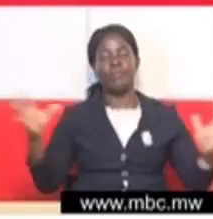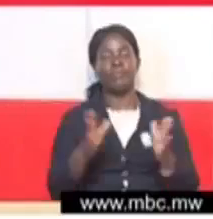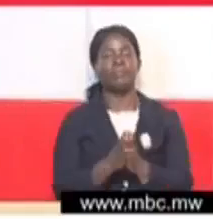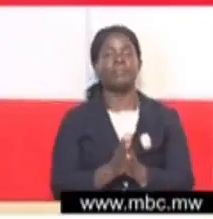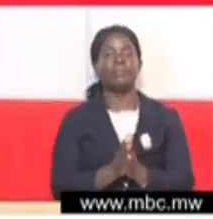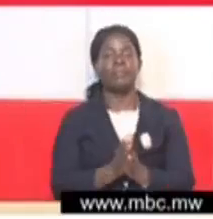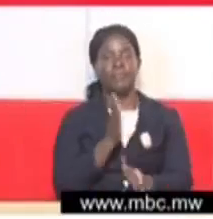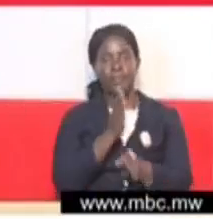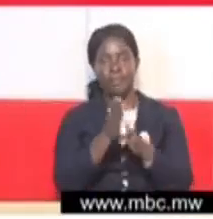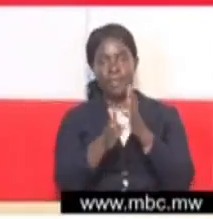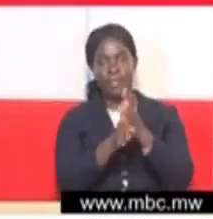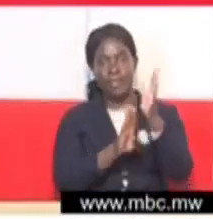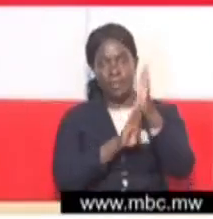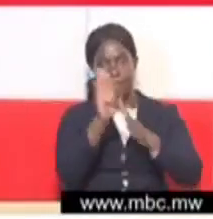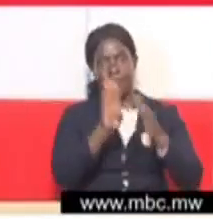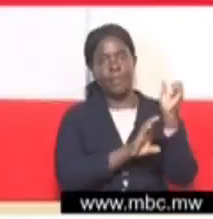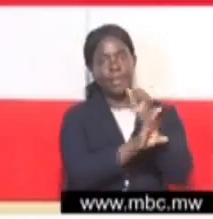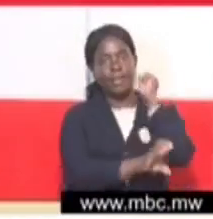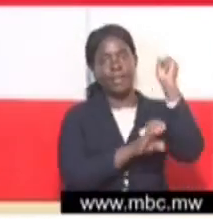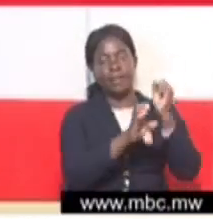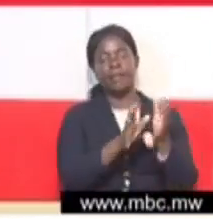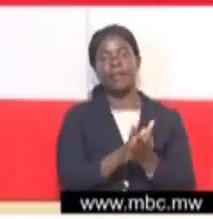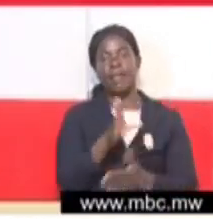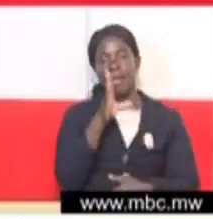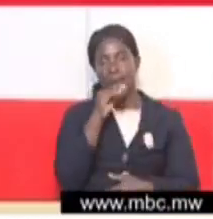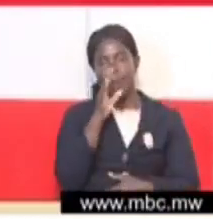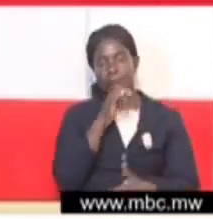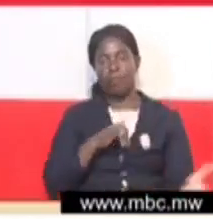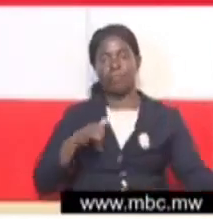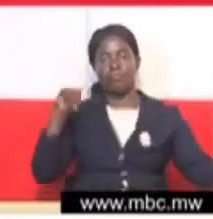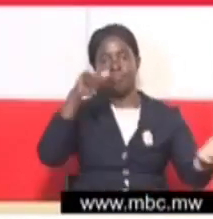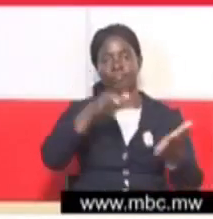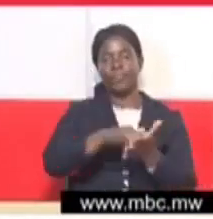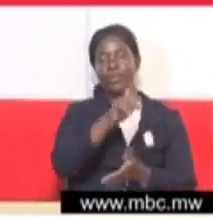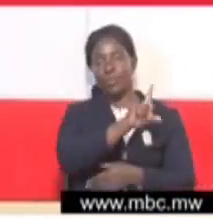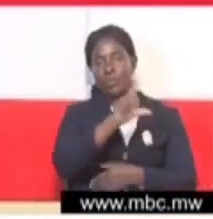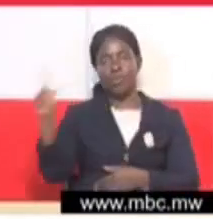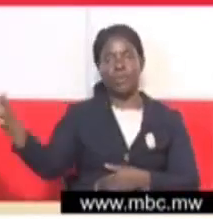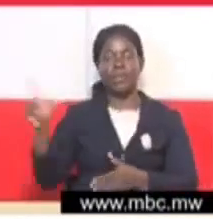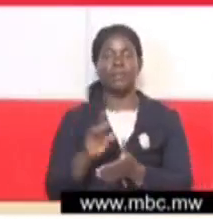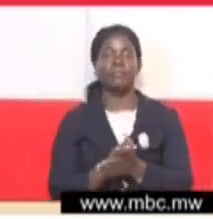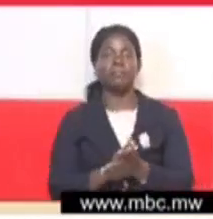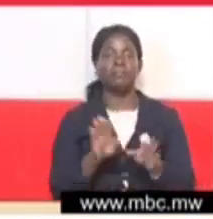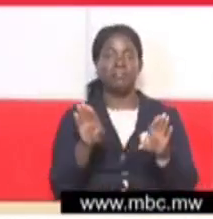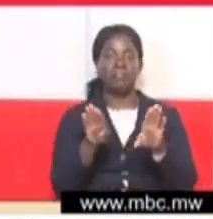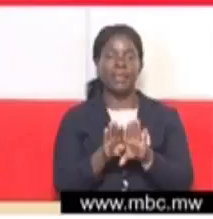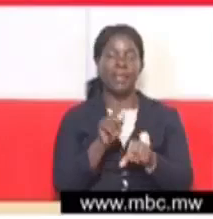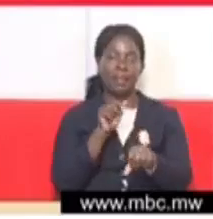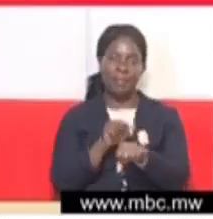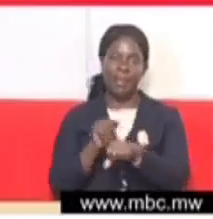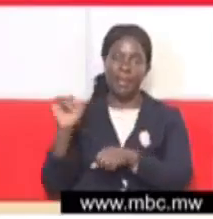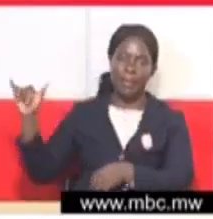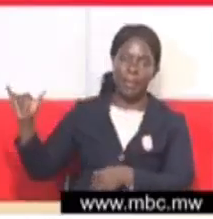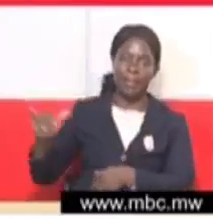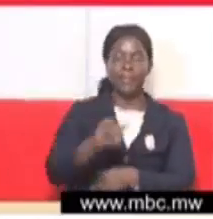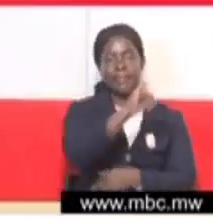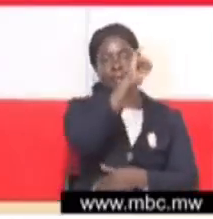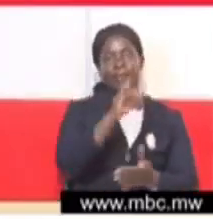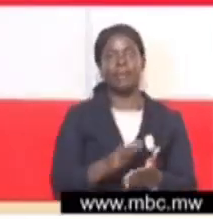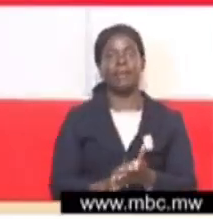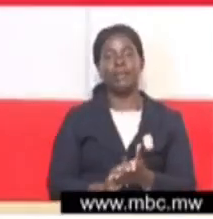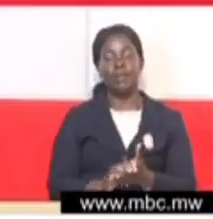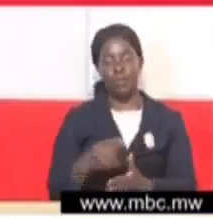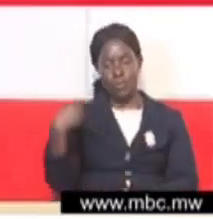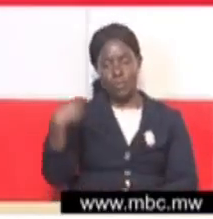the country. Dr. Chakwera was speaking at Kamuzu International Airport in Lilongwe on his departure to Beijing in